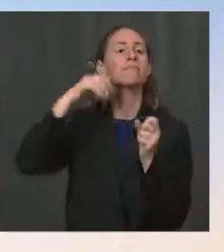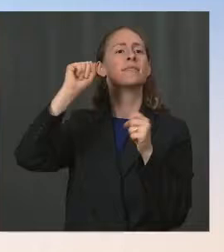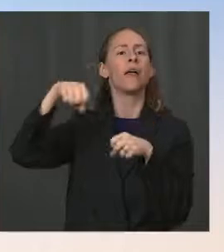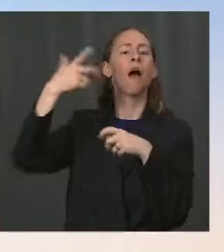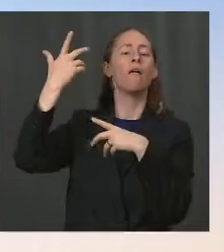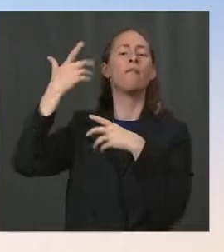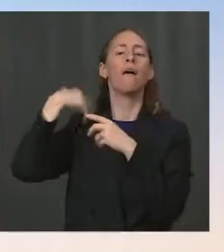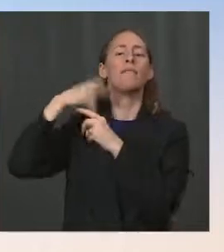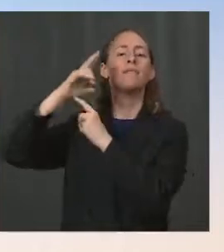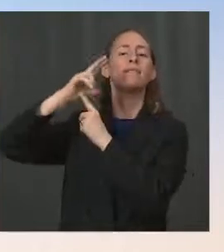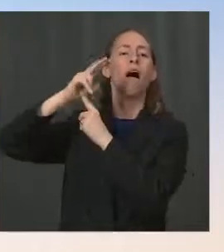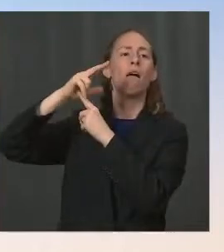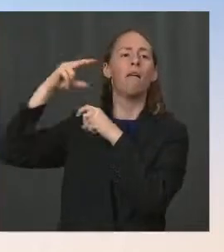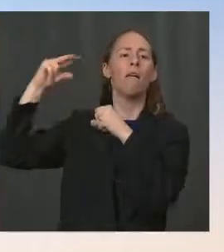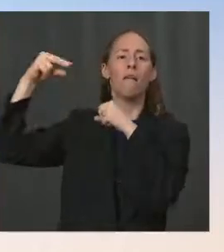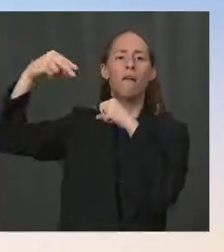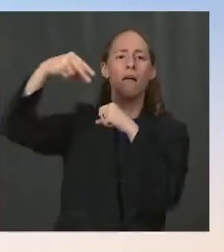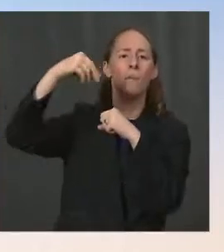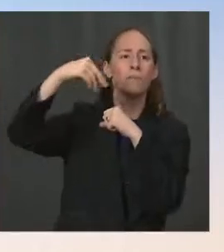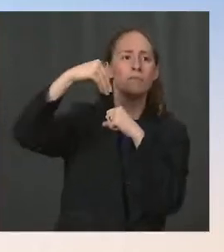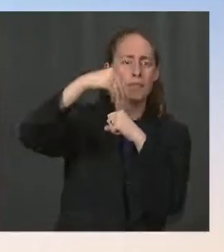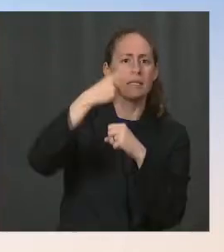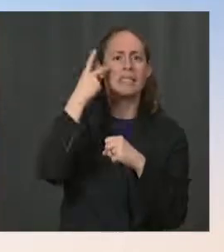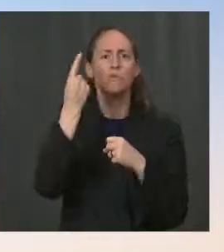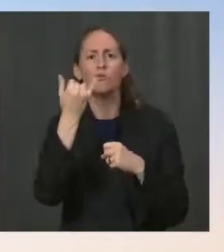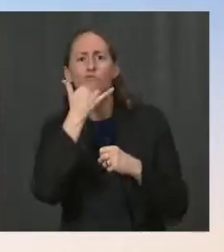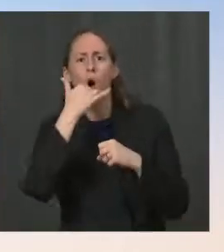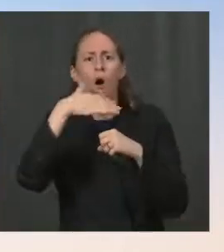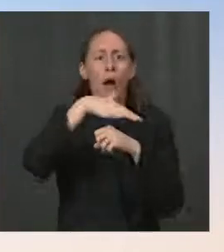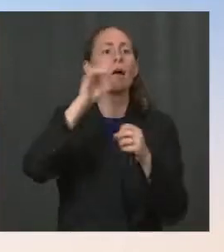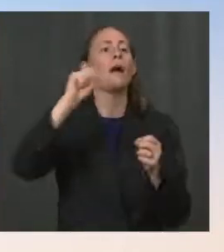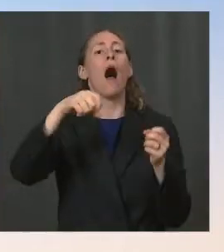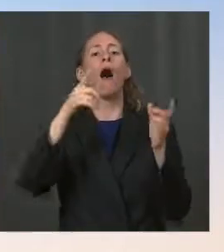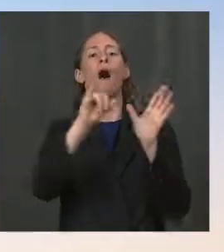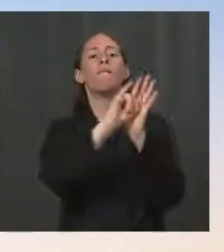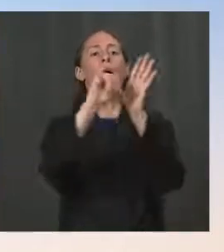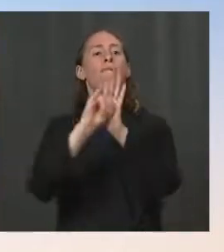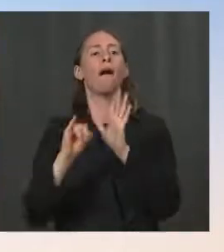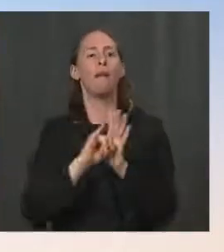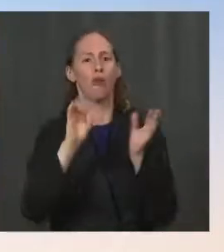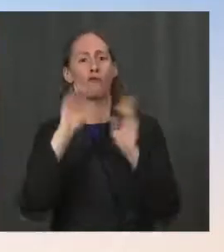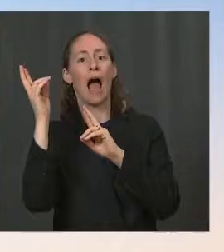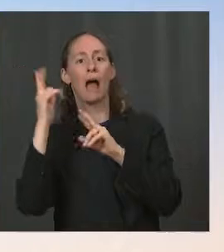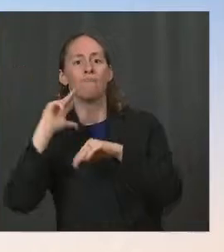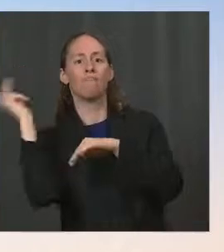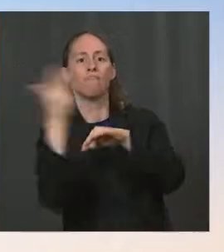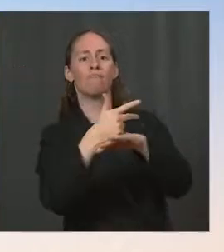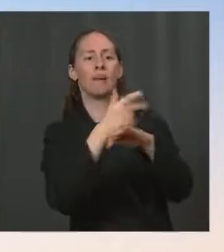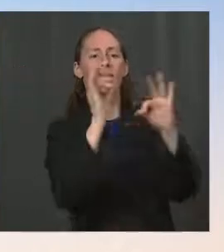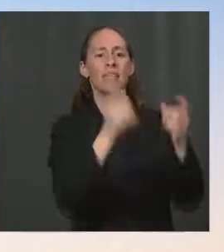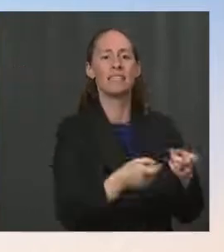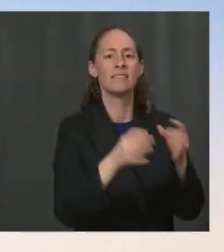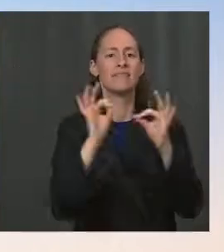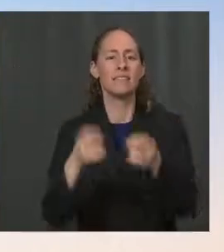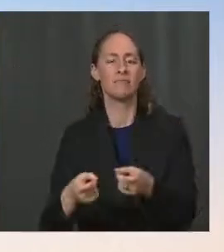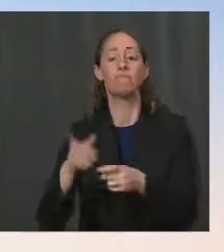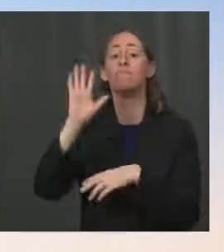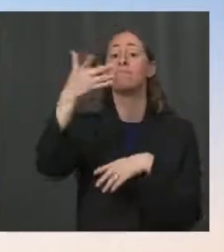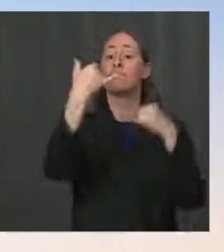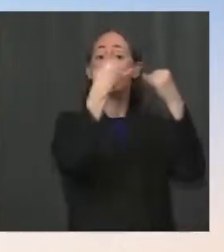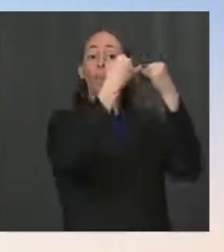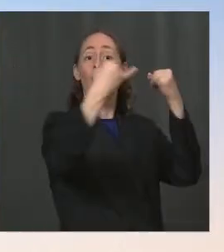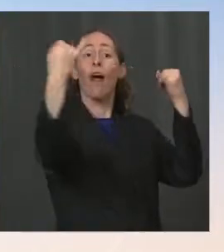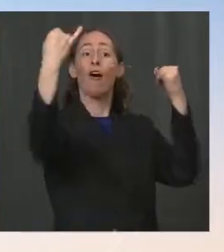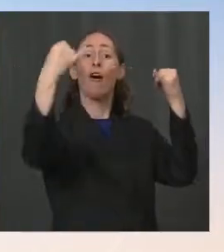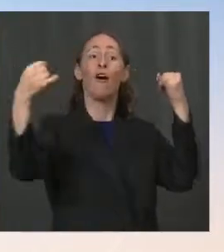debris removal and traffic control so restoration workers and equipment can get access to downed wires and poles, and expediting permitting for